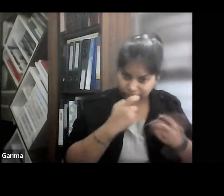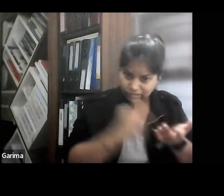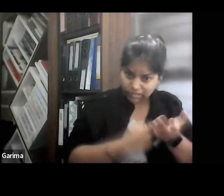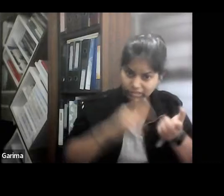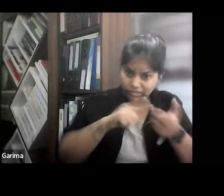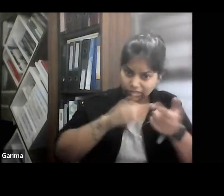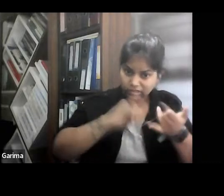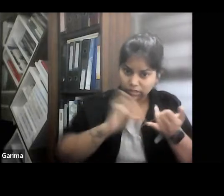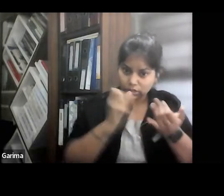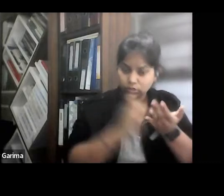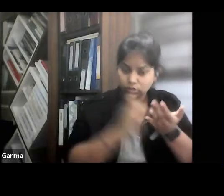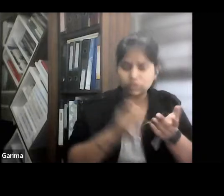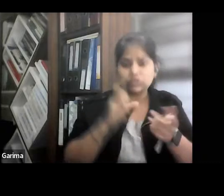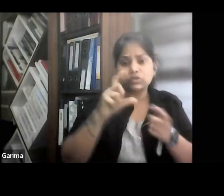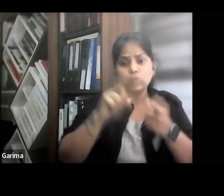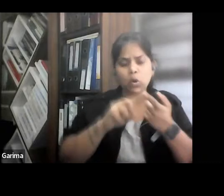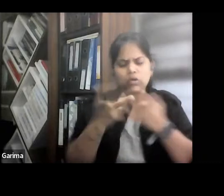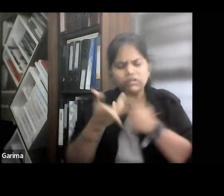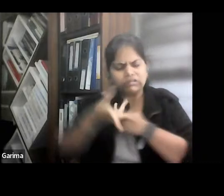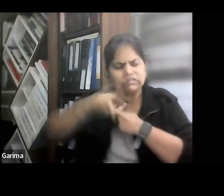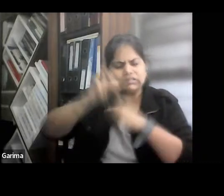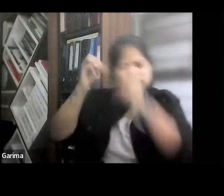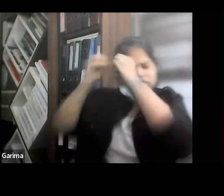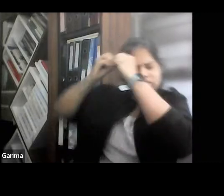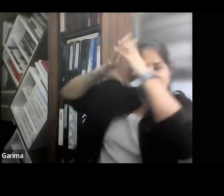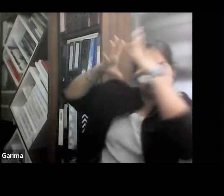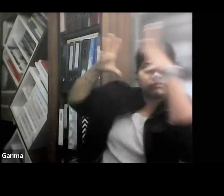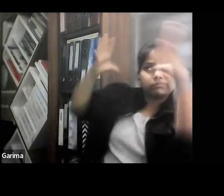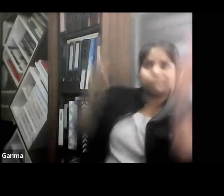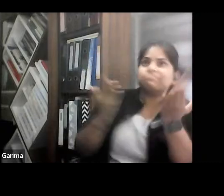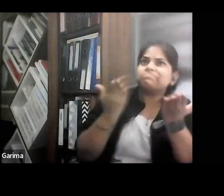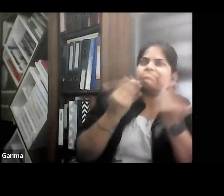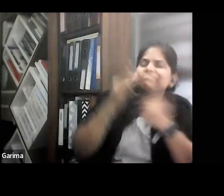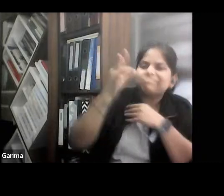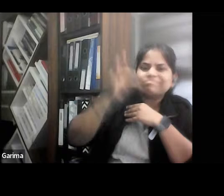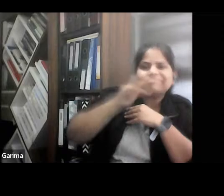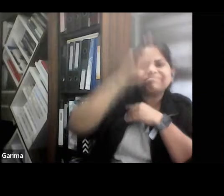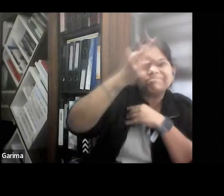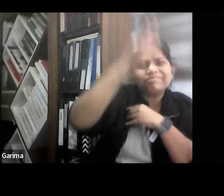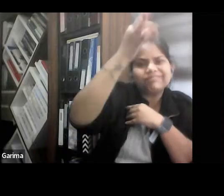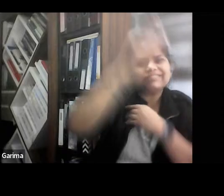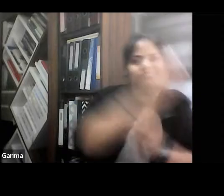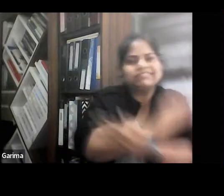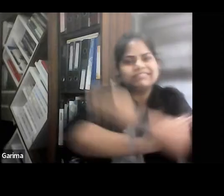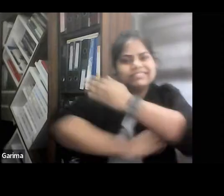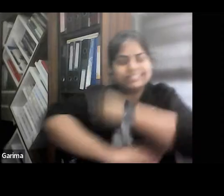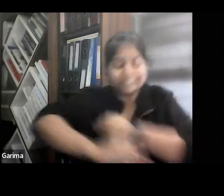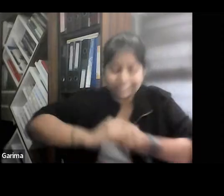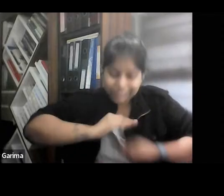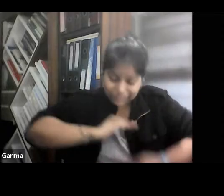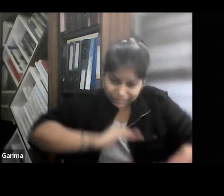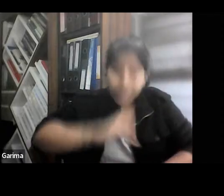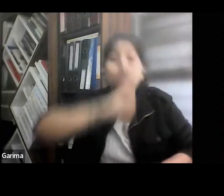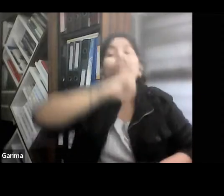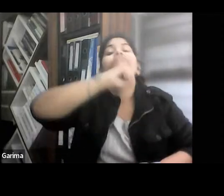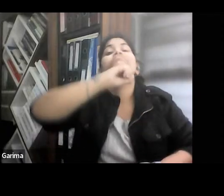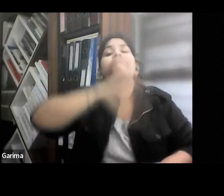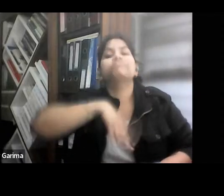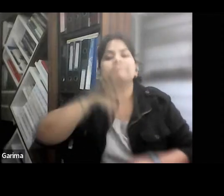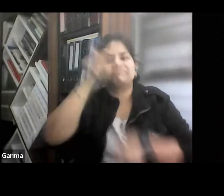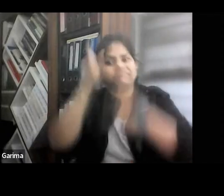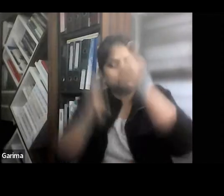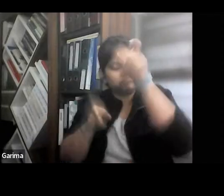reimagines possible future for disabled children and young people so that they